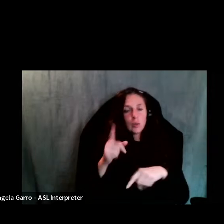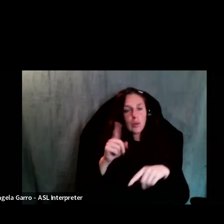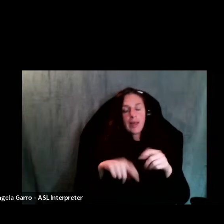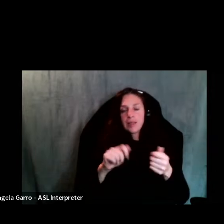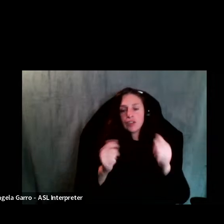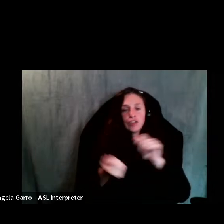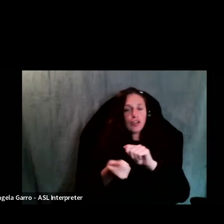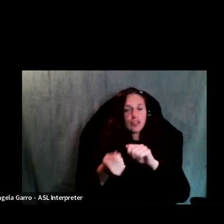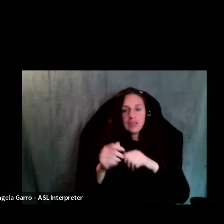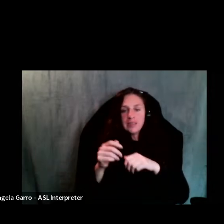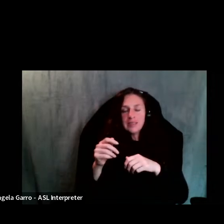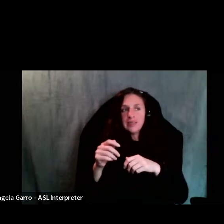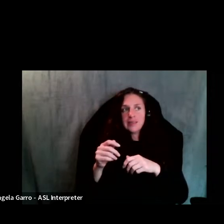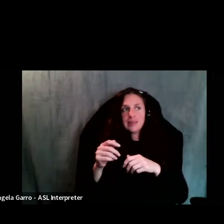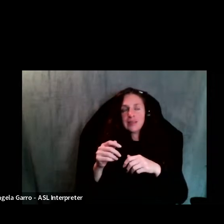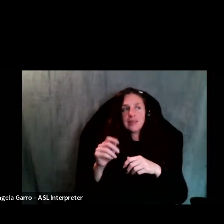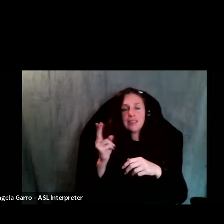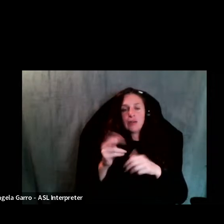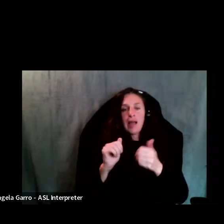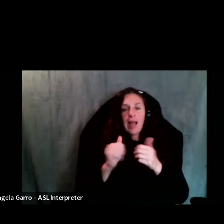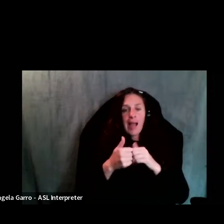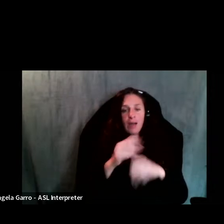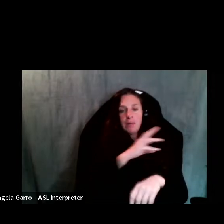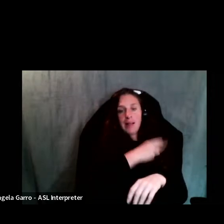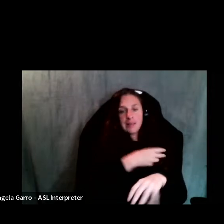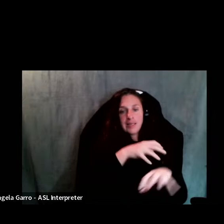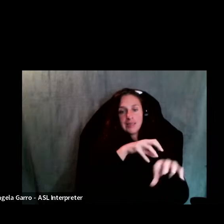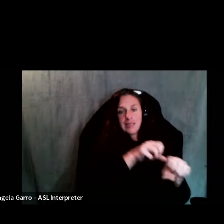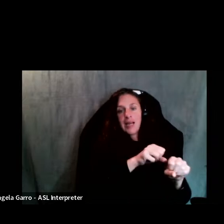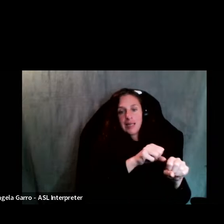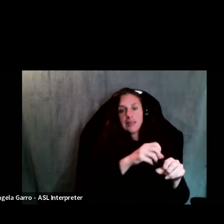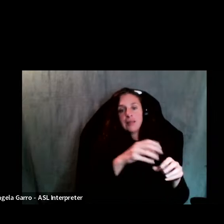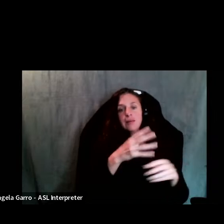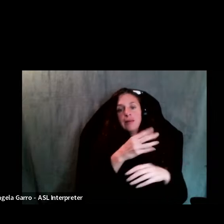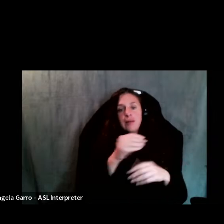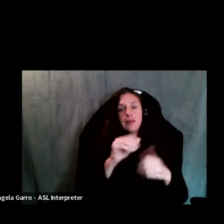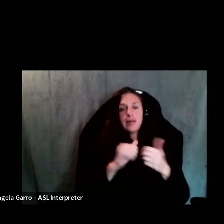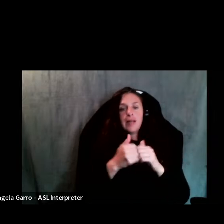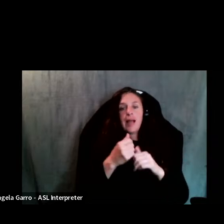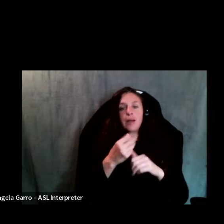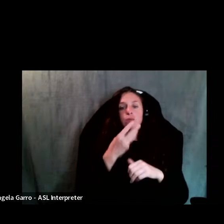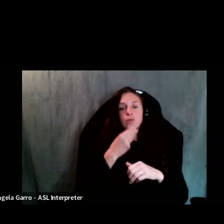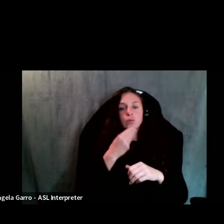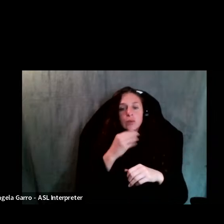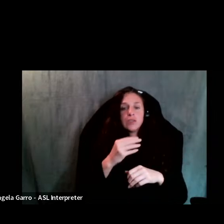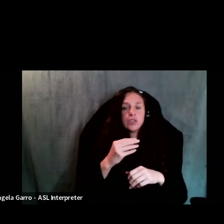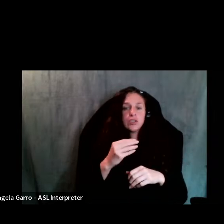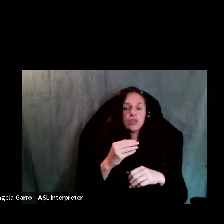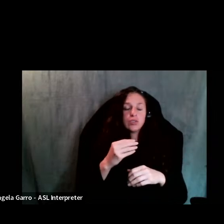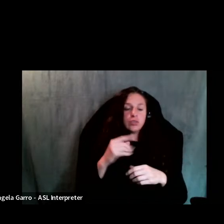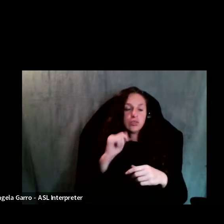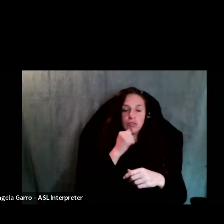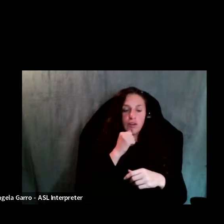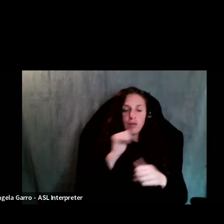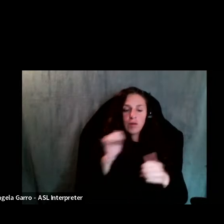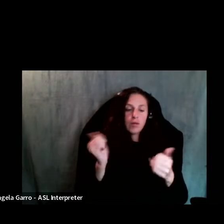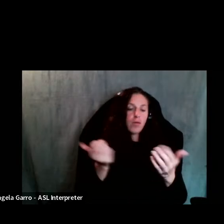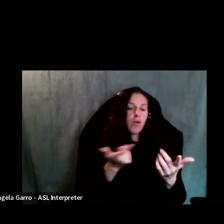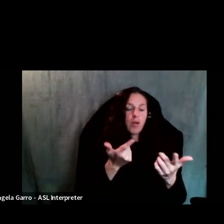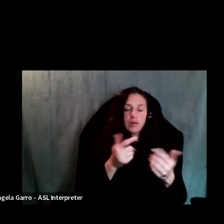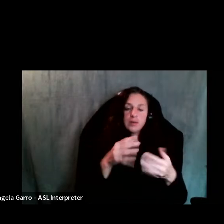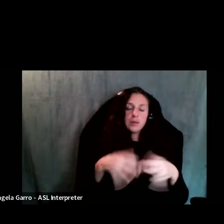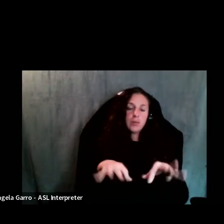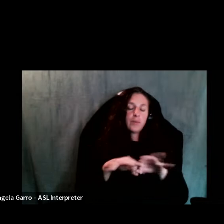the history. How Palestine was taken and how Jewish were suffering, all of it is important, and all of